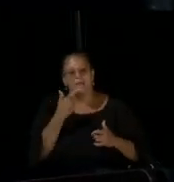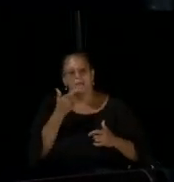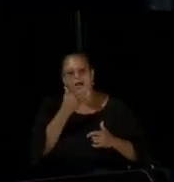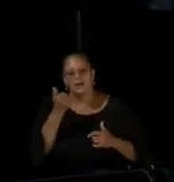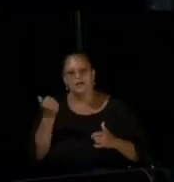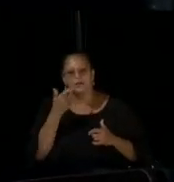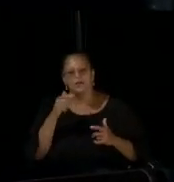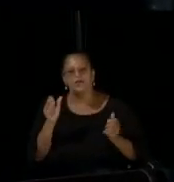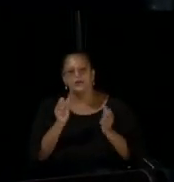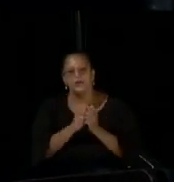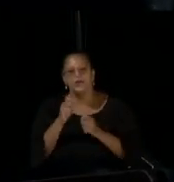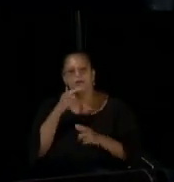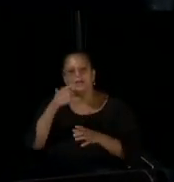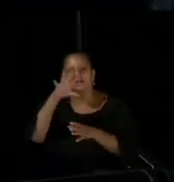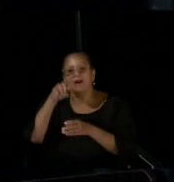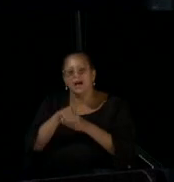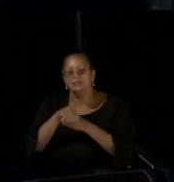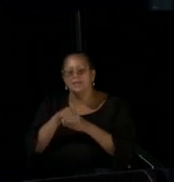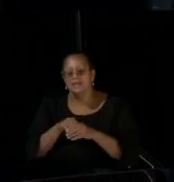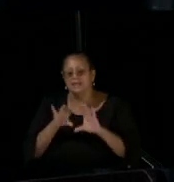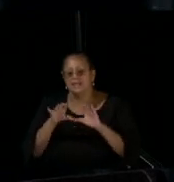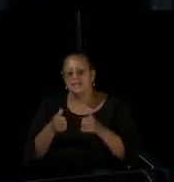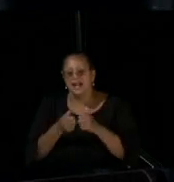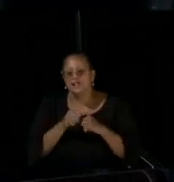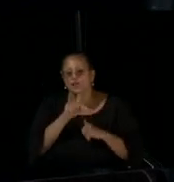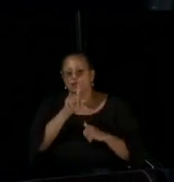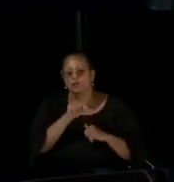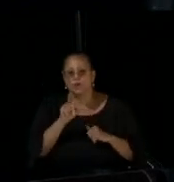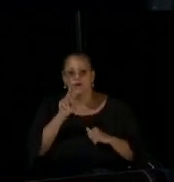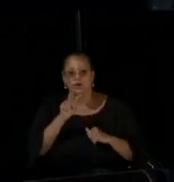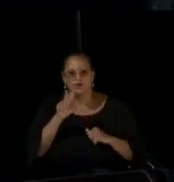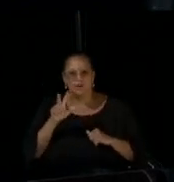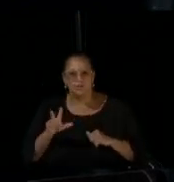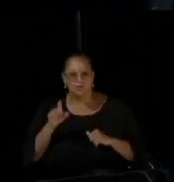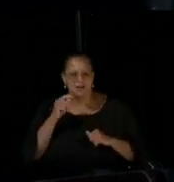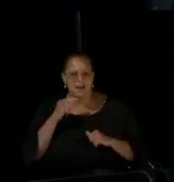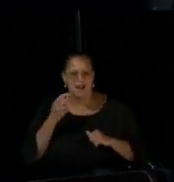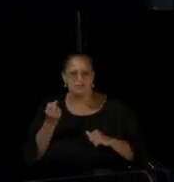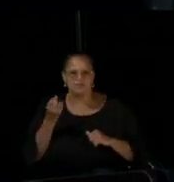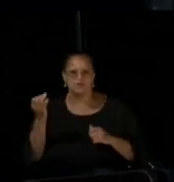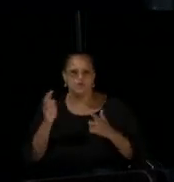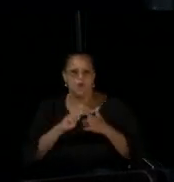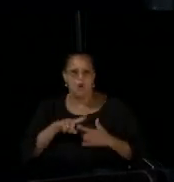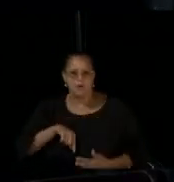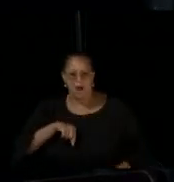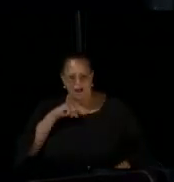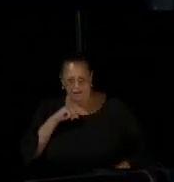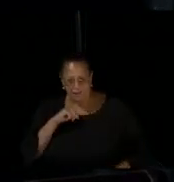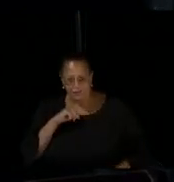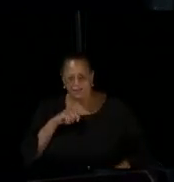it. To the class of 2023, please know I am so proud of you.